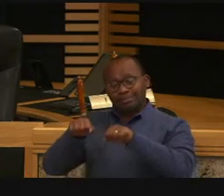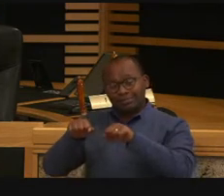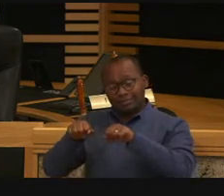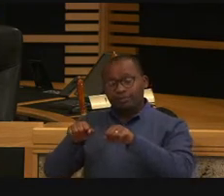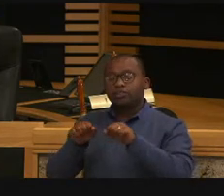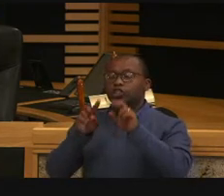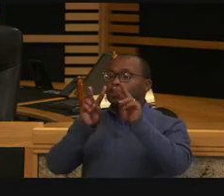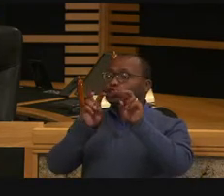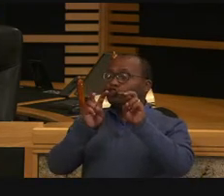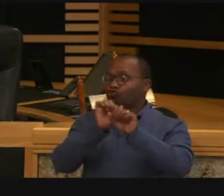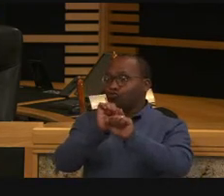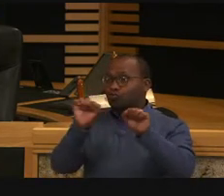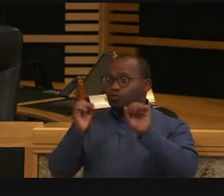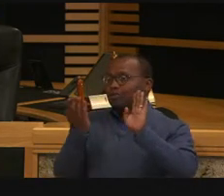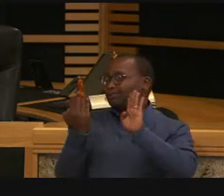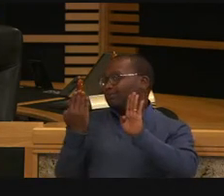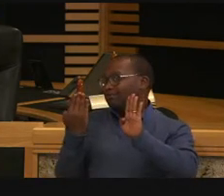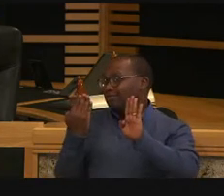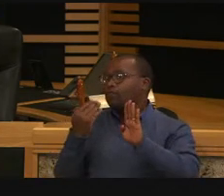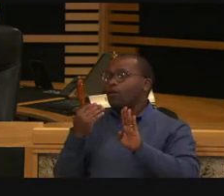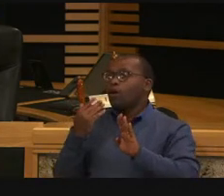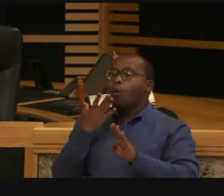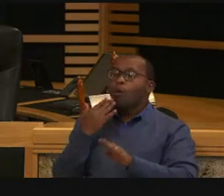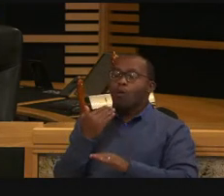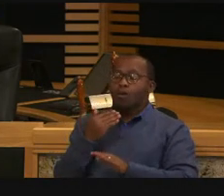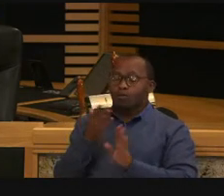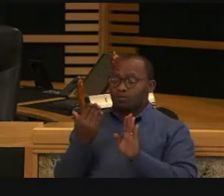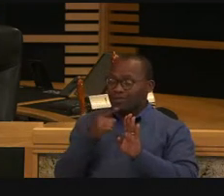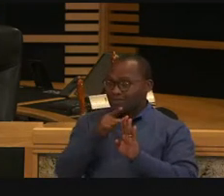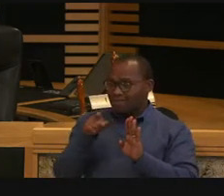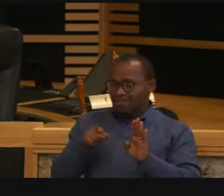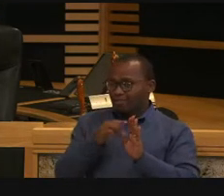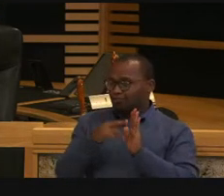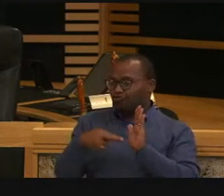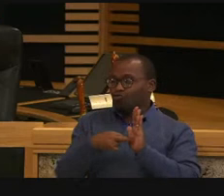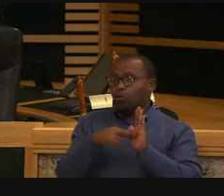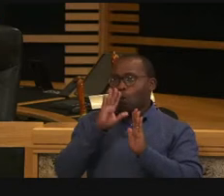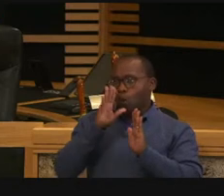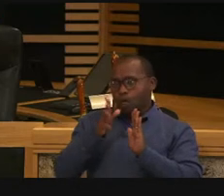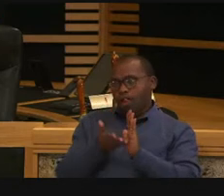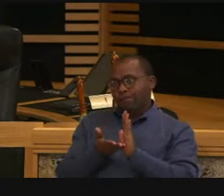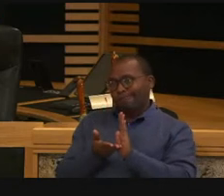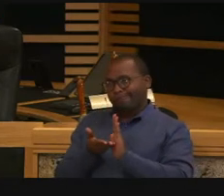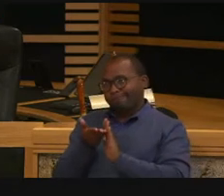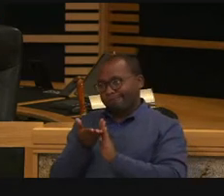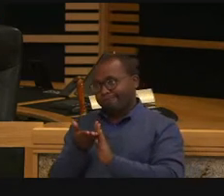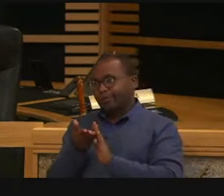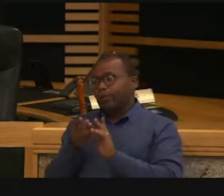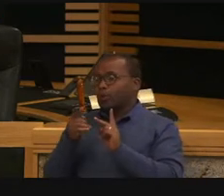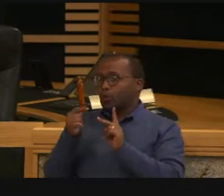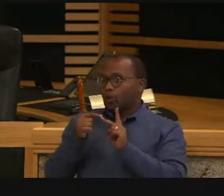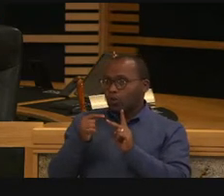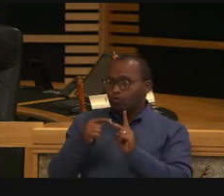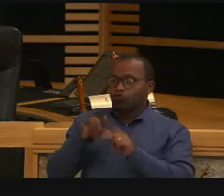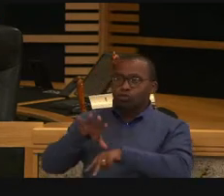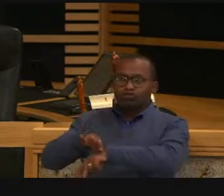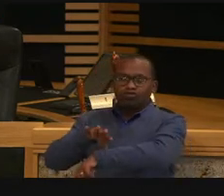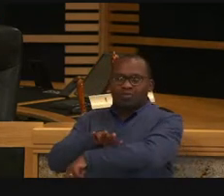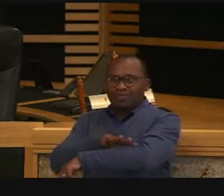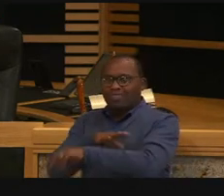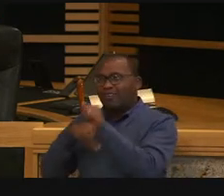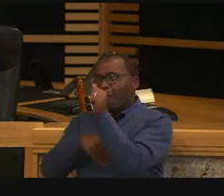and dilapidated office spaces in remote areas must be renovated.